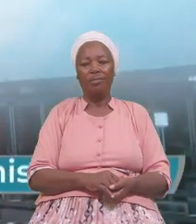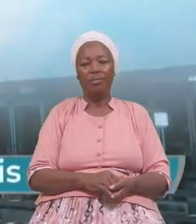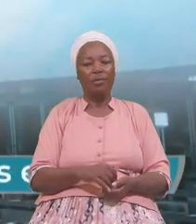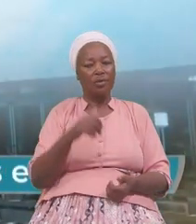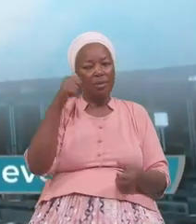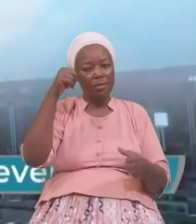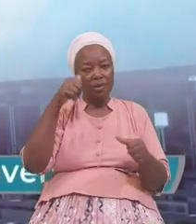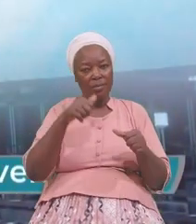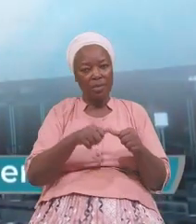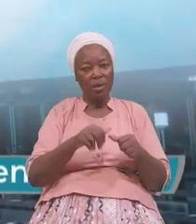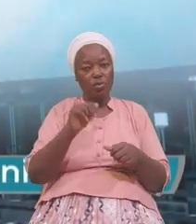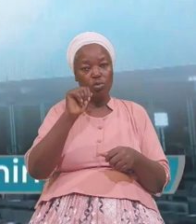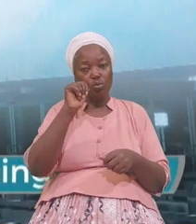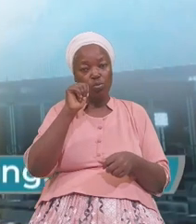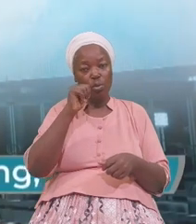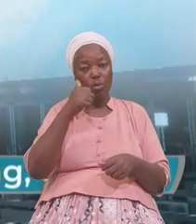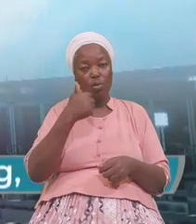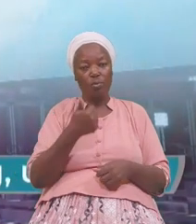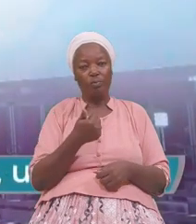Remember, tomorrow